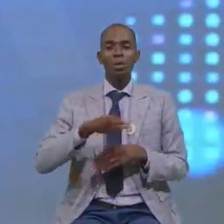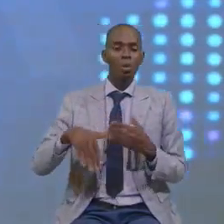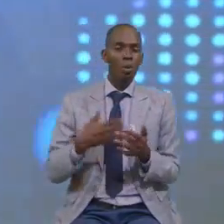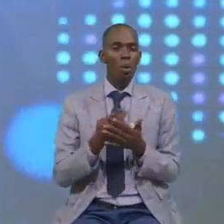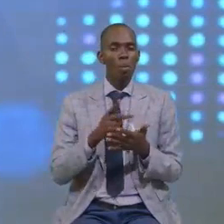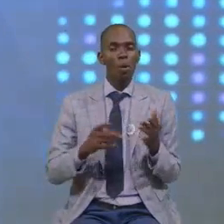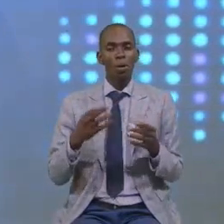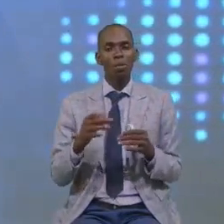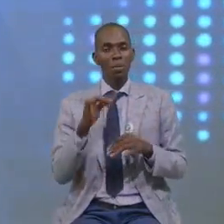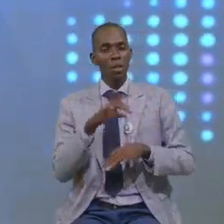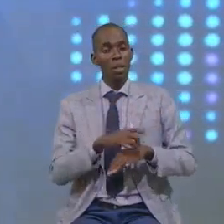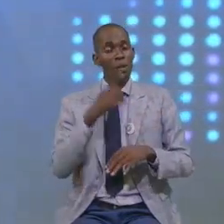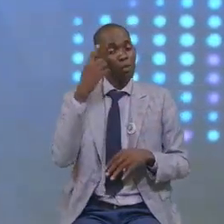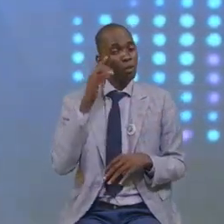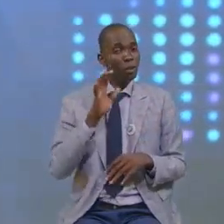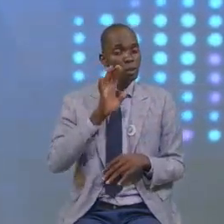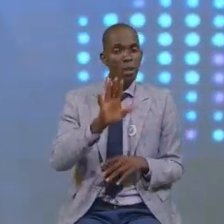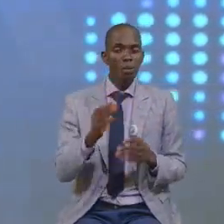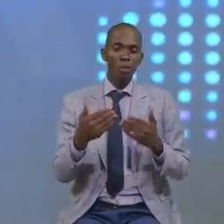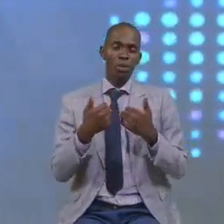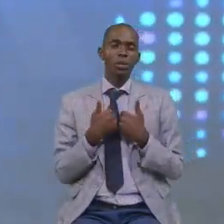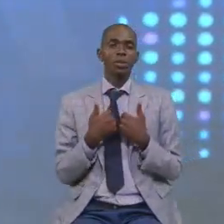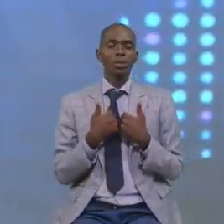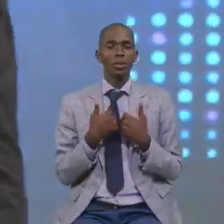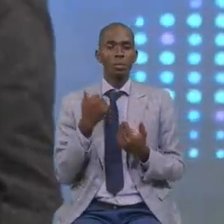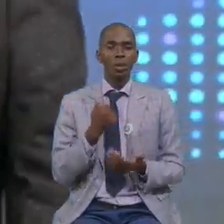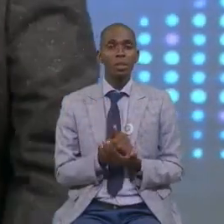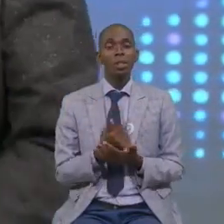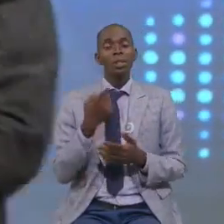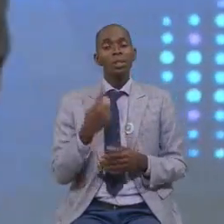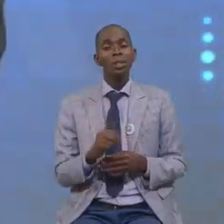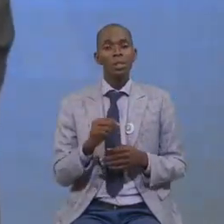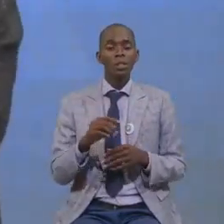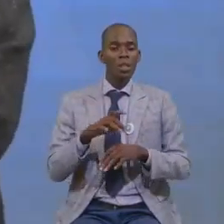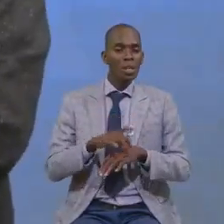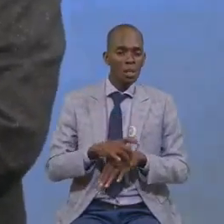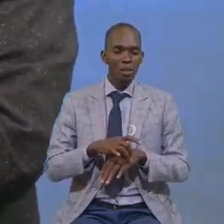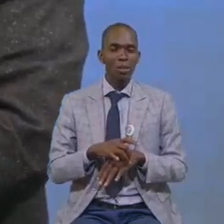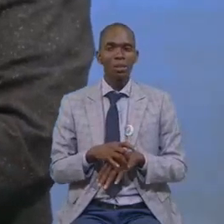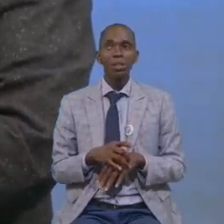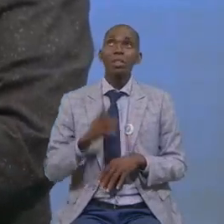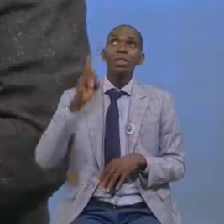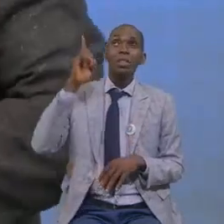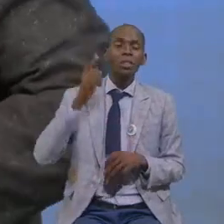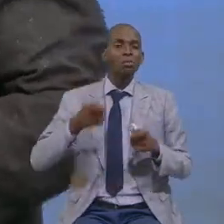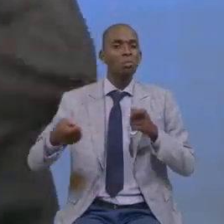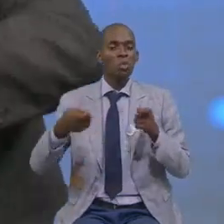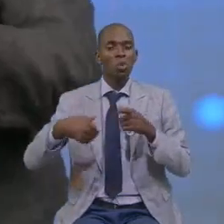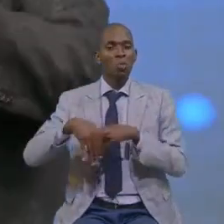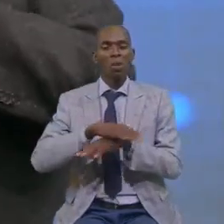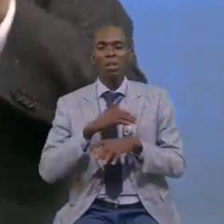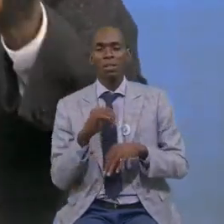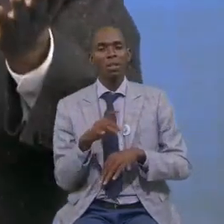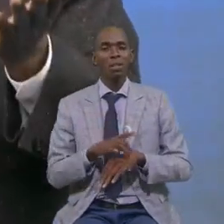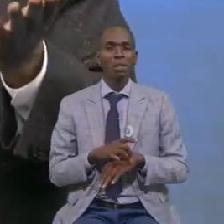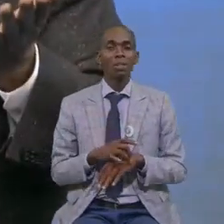the earth for thy possession. The heathen, he reigns over the heathen. You